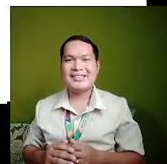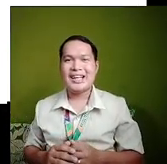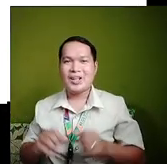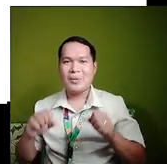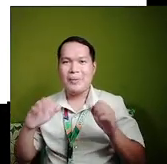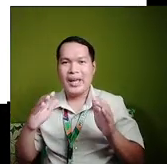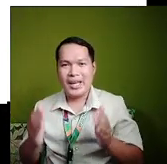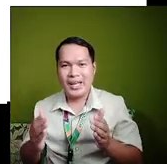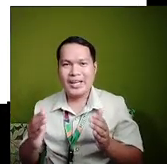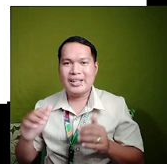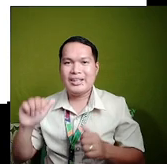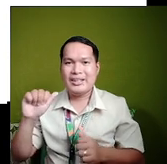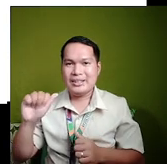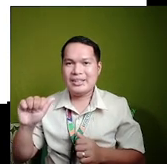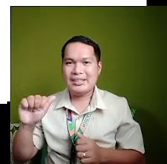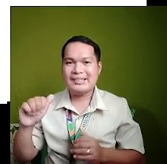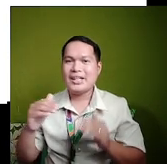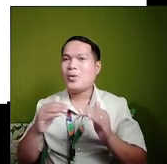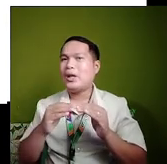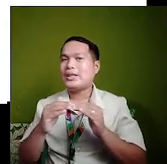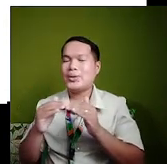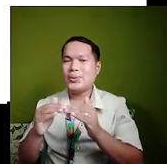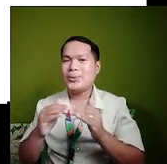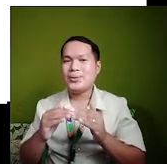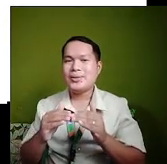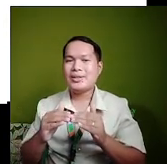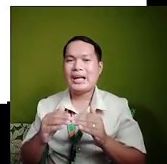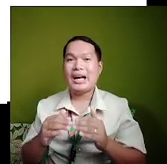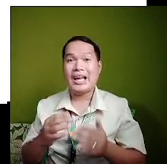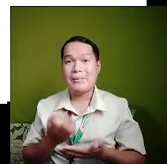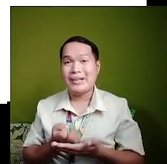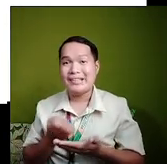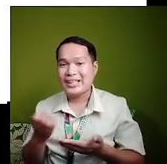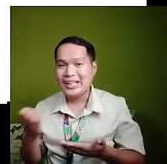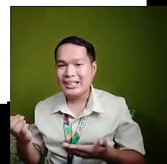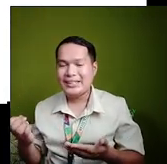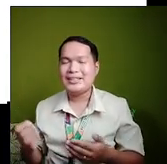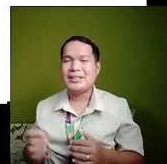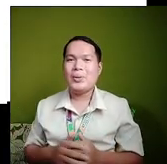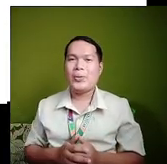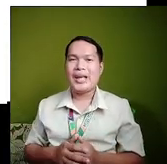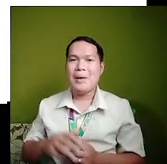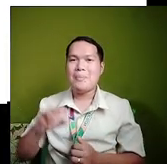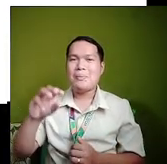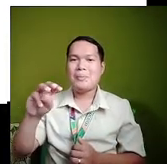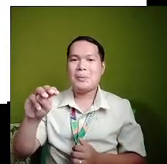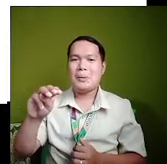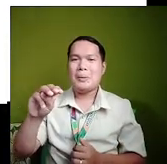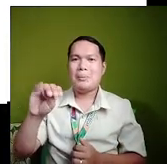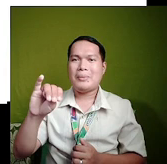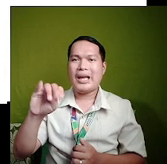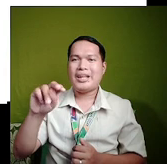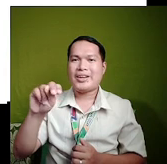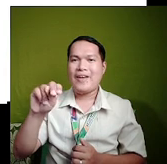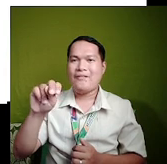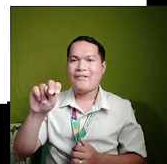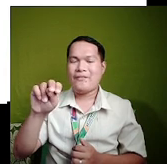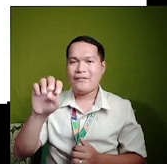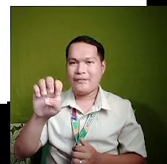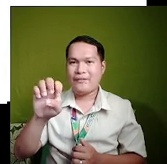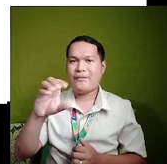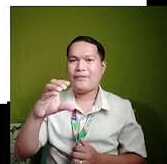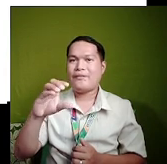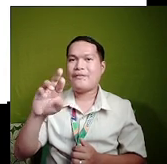Set of A is equal to ang elements natin We have Minecraft